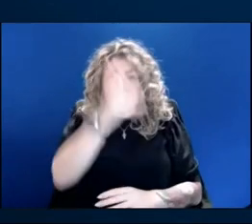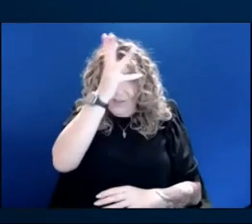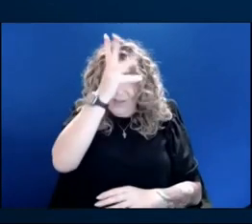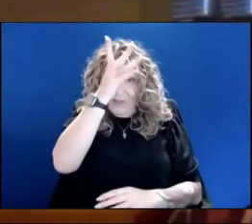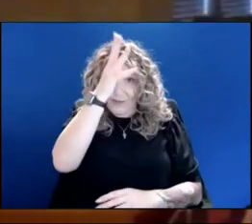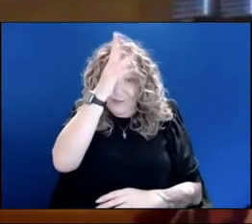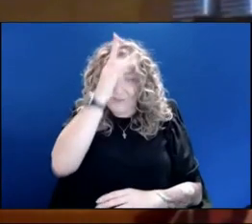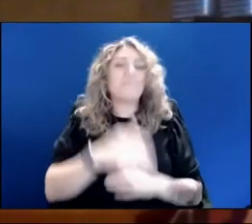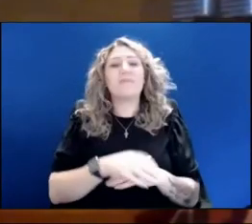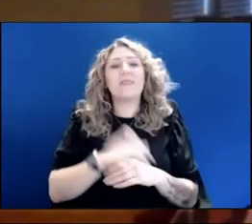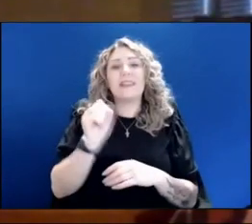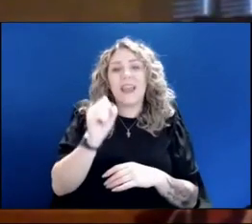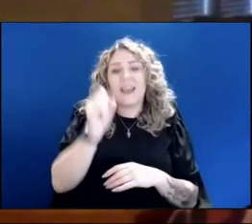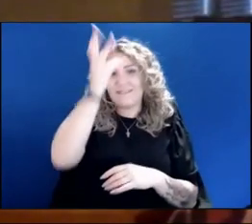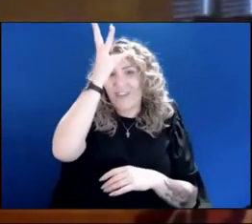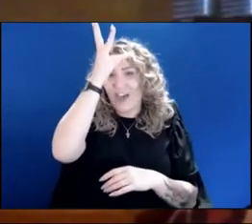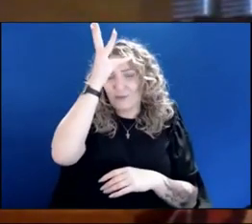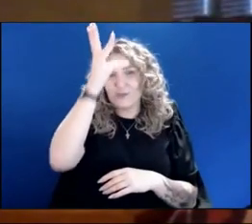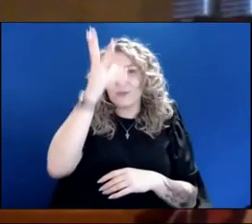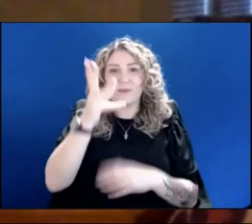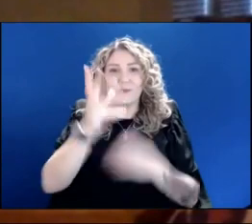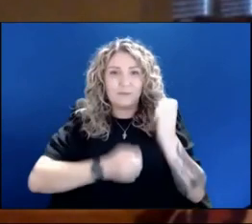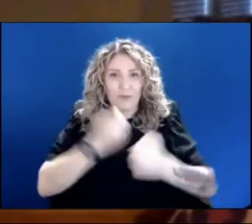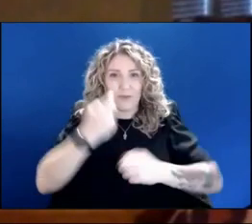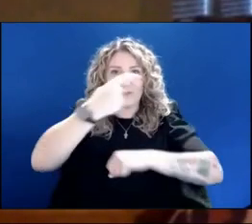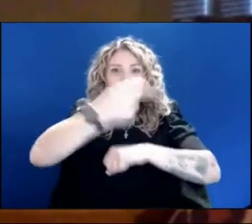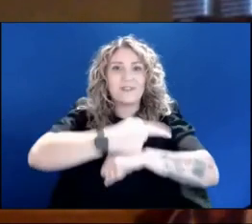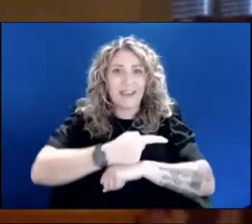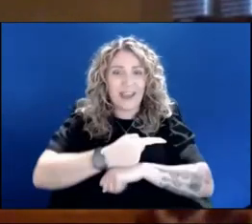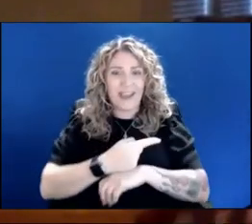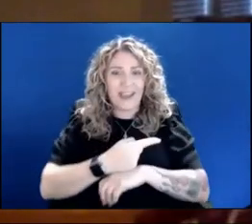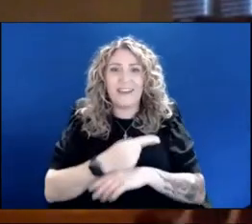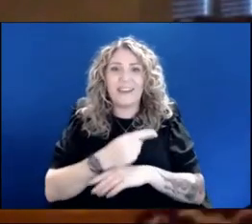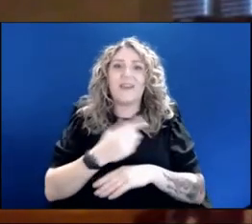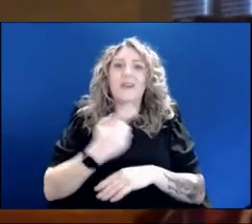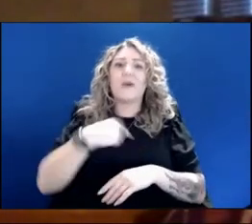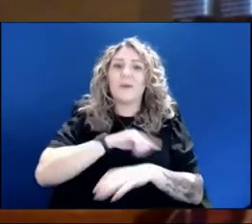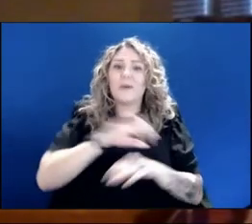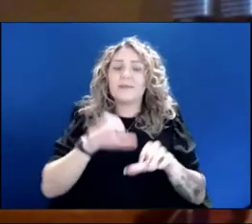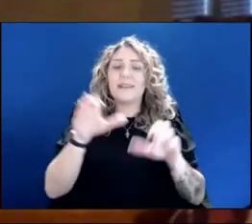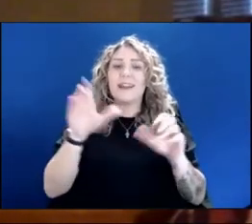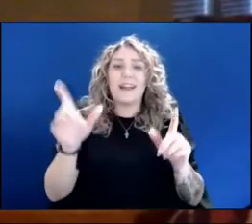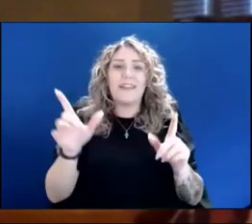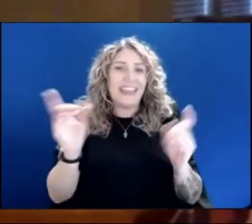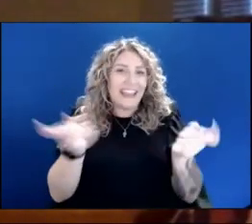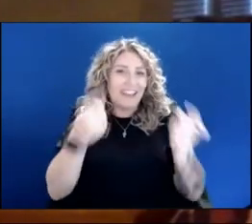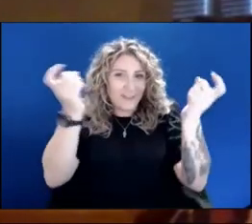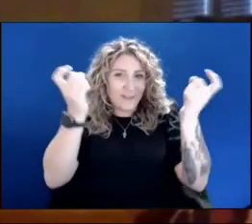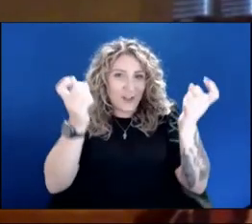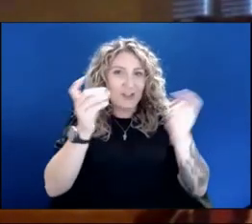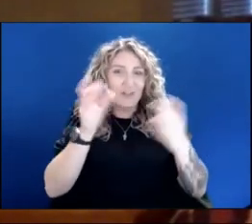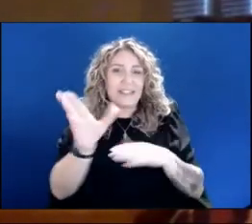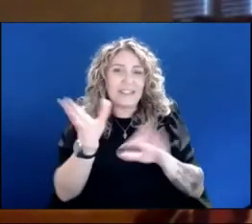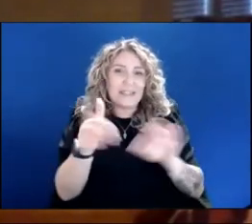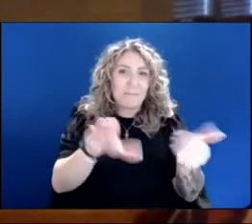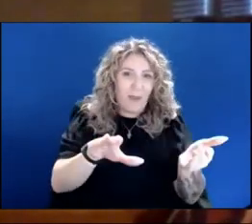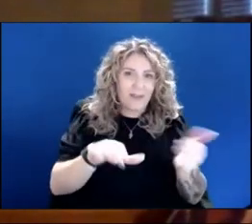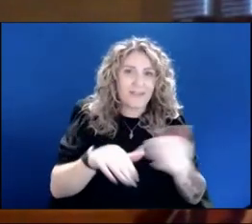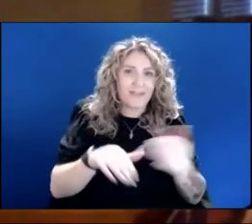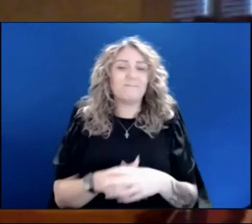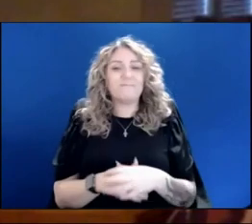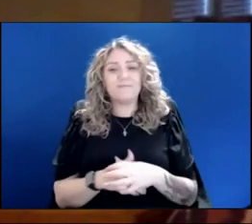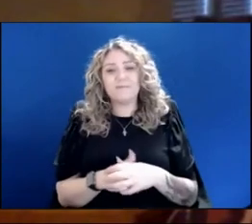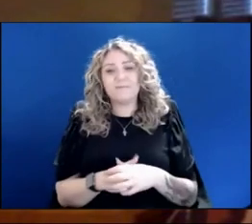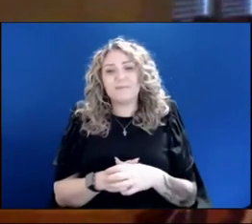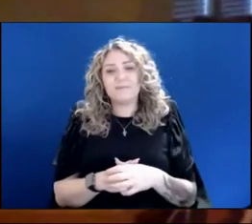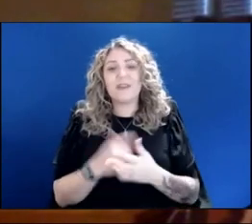Yes, that was a heavy emotional day. Yeah, we were able to summit on the anniversary. Again, we were able to summit on the anniversary of his passing. So incredibly